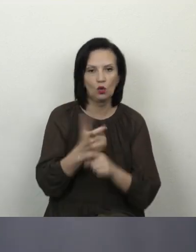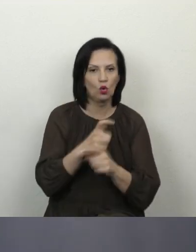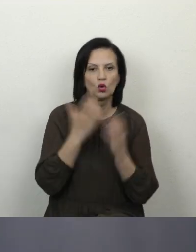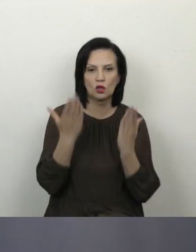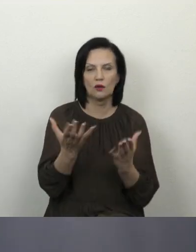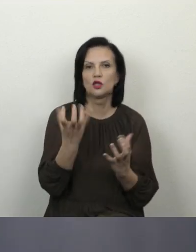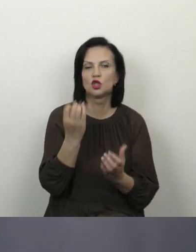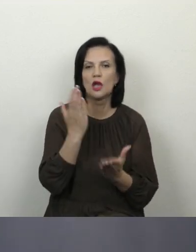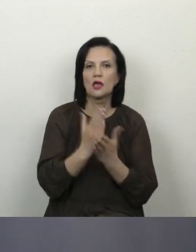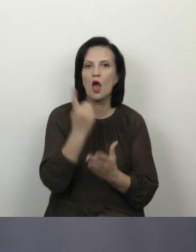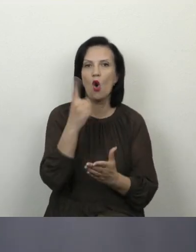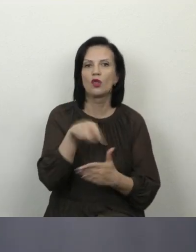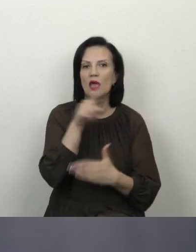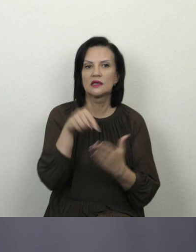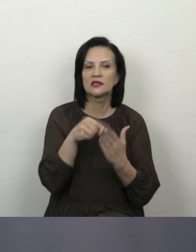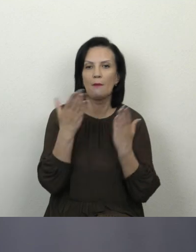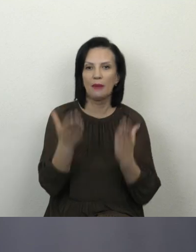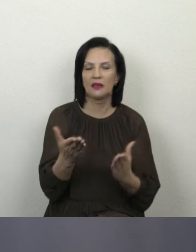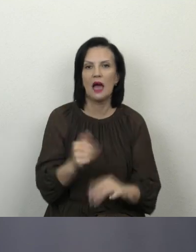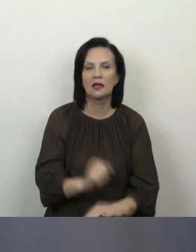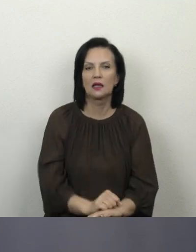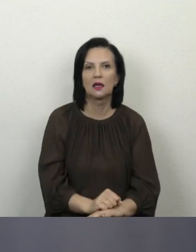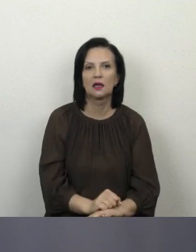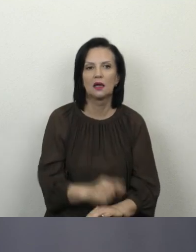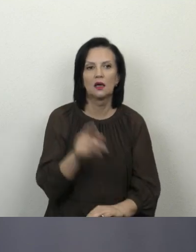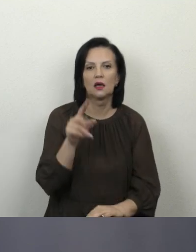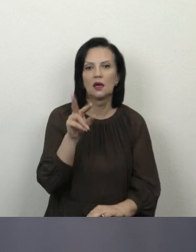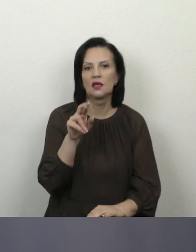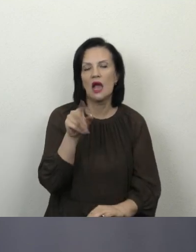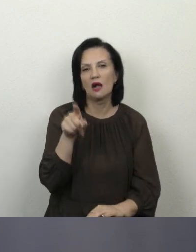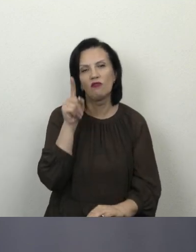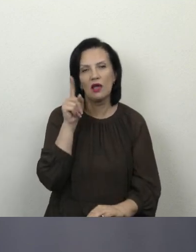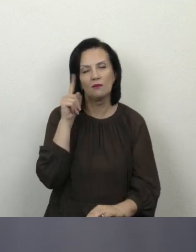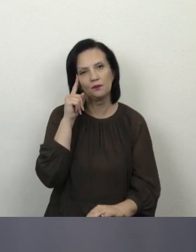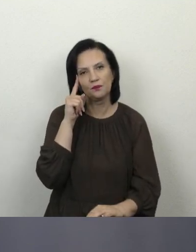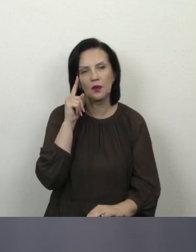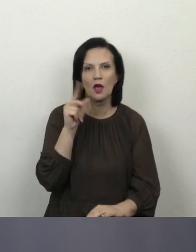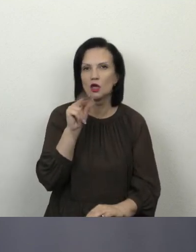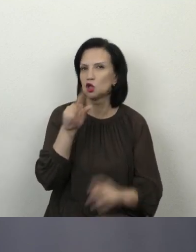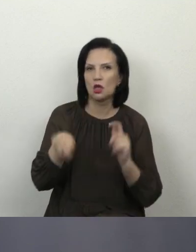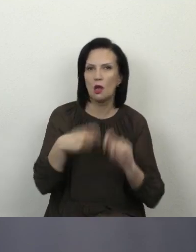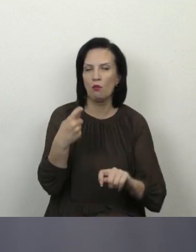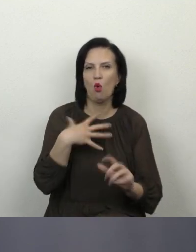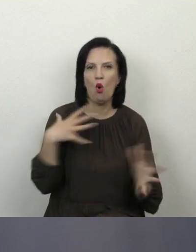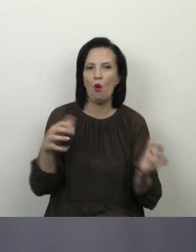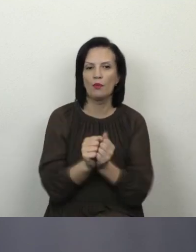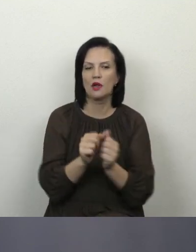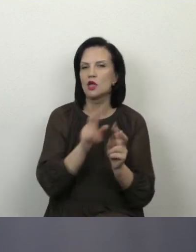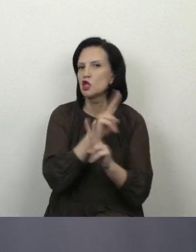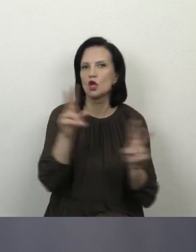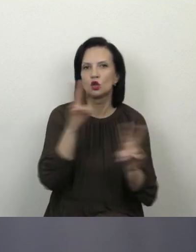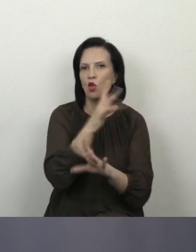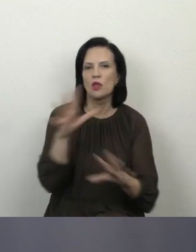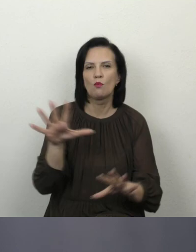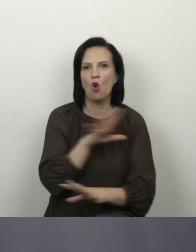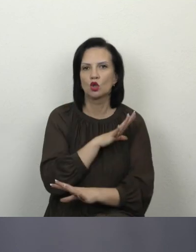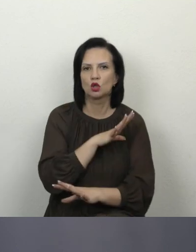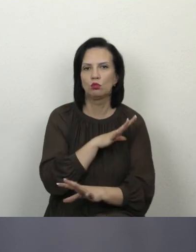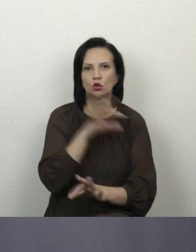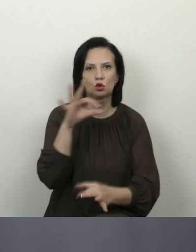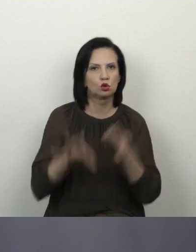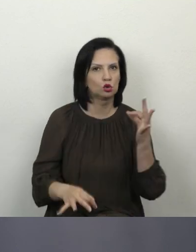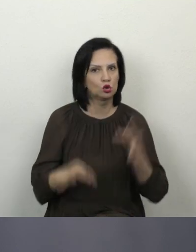Thank you. And there is another question to you, Mr. Broker. What do you believe? Is it